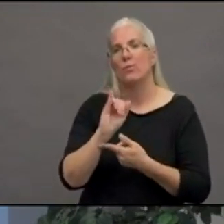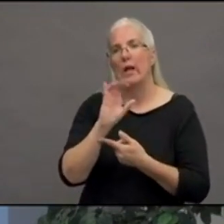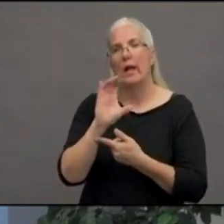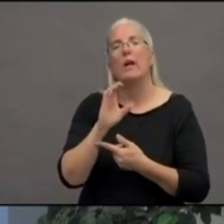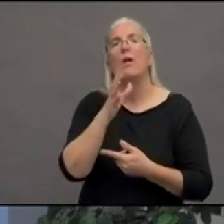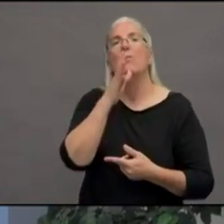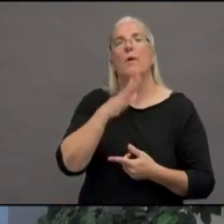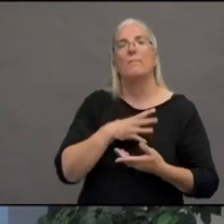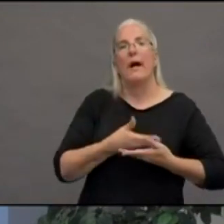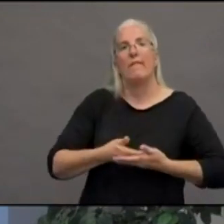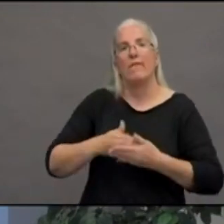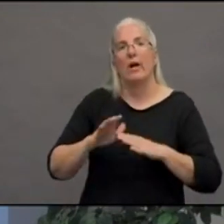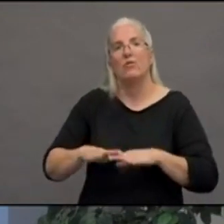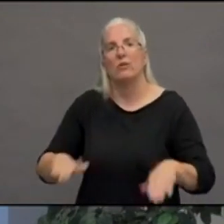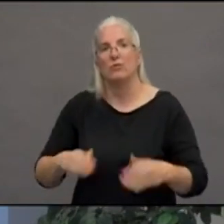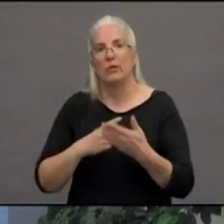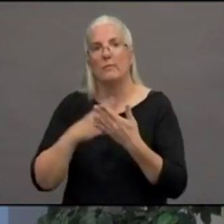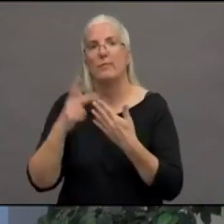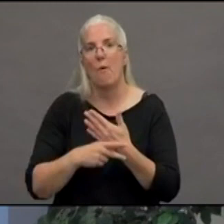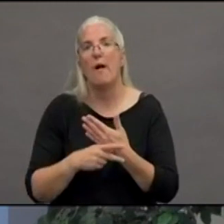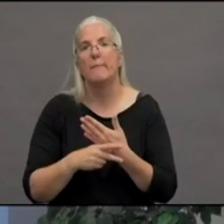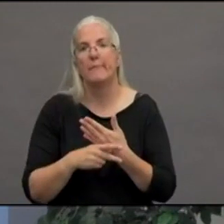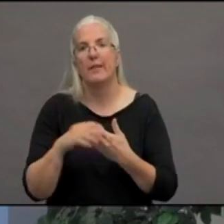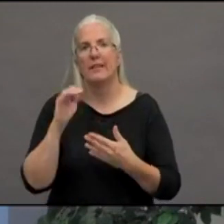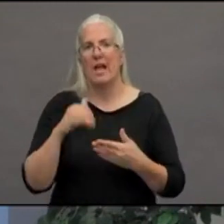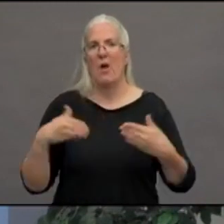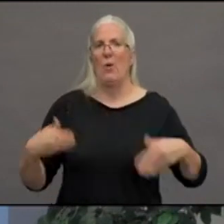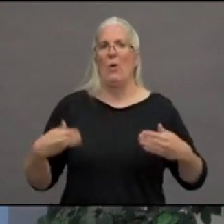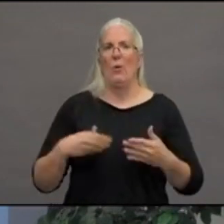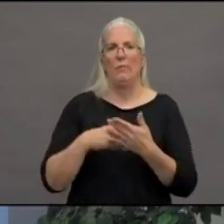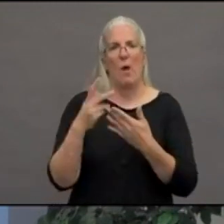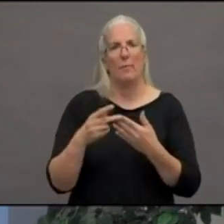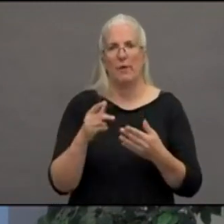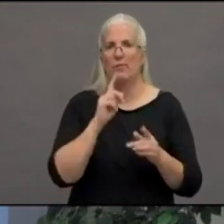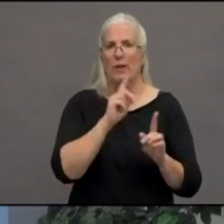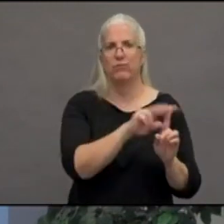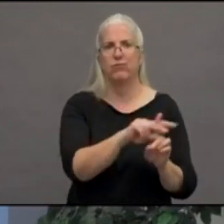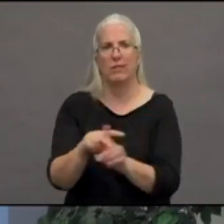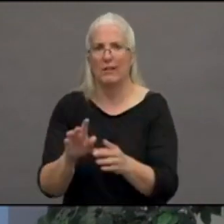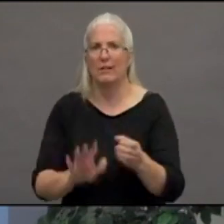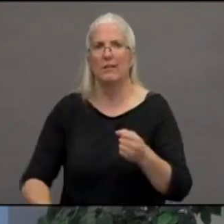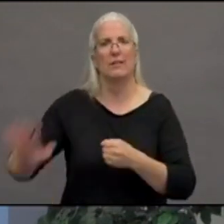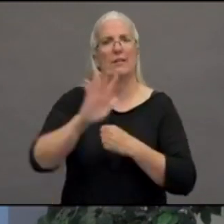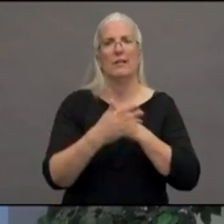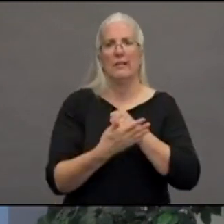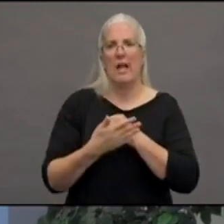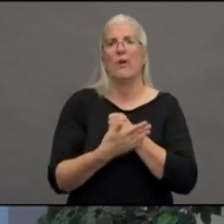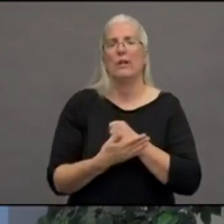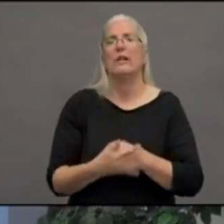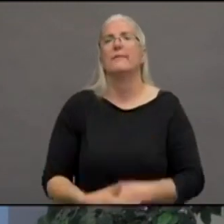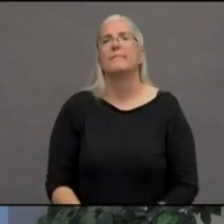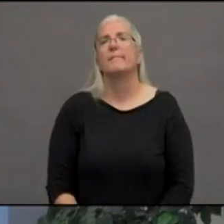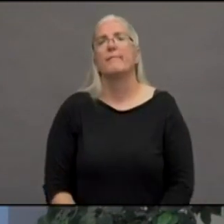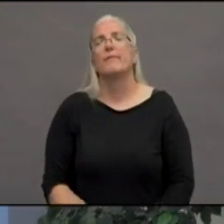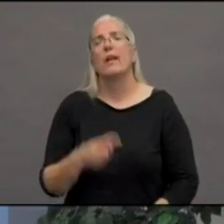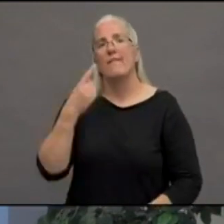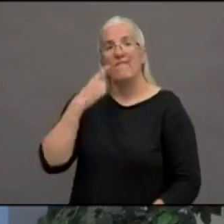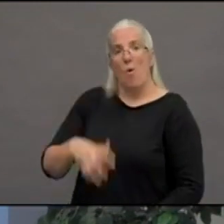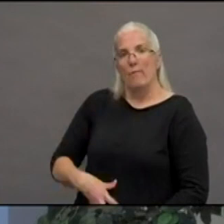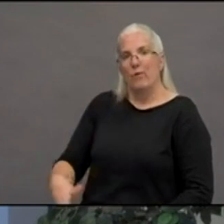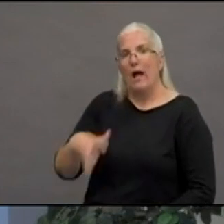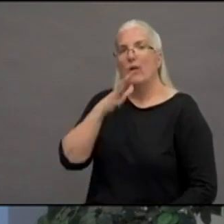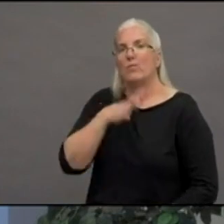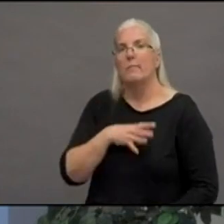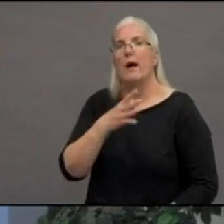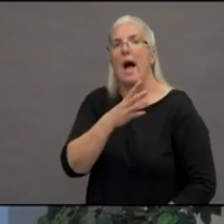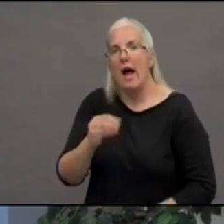There's many WIC programs across the county. The Public Health Department actually runs one. And it's a program for pregnant women as well as for children up